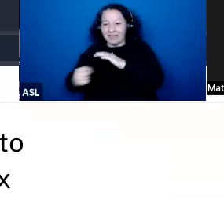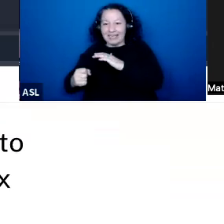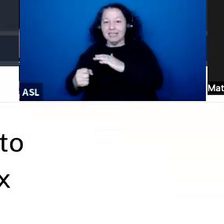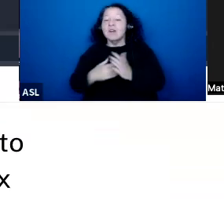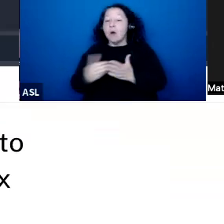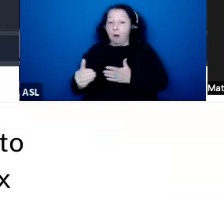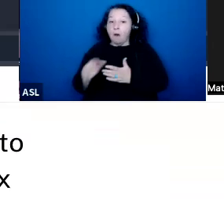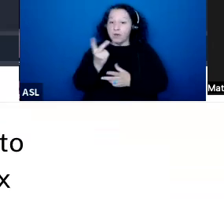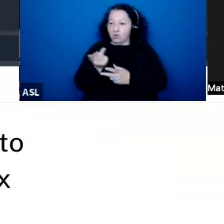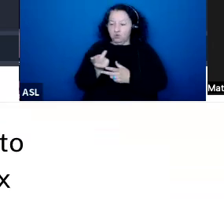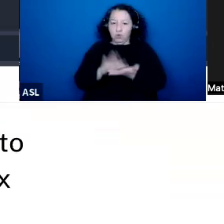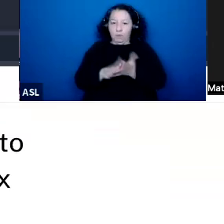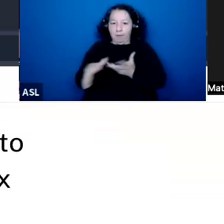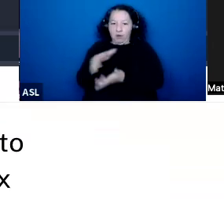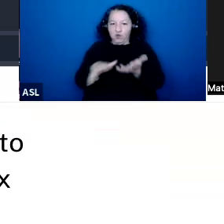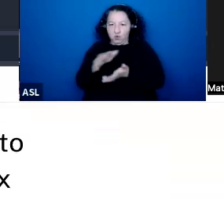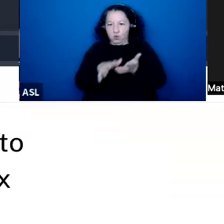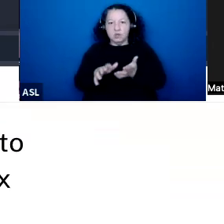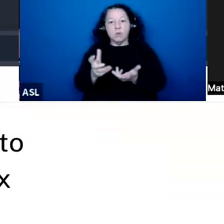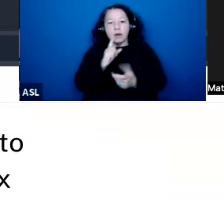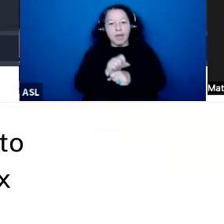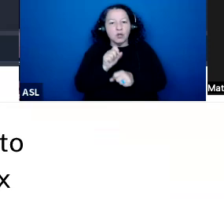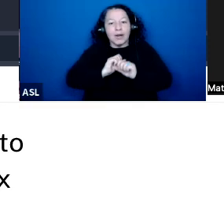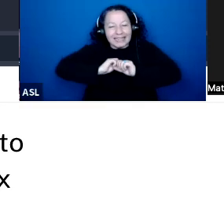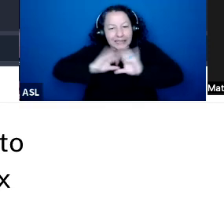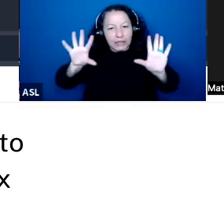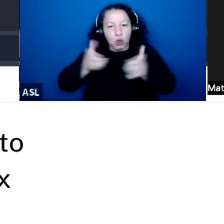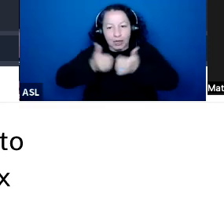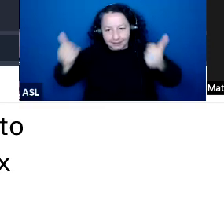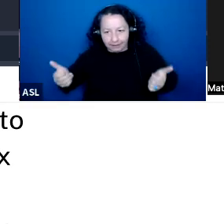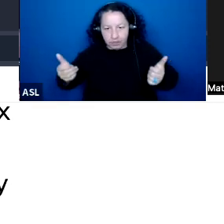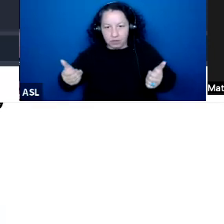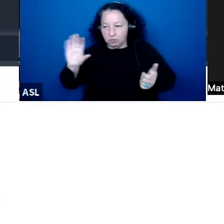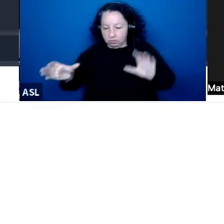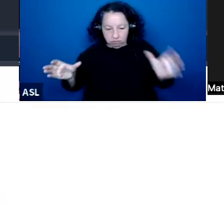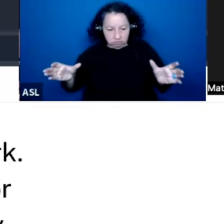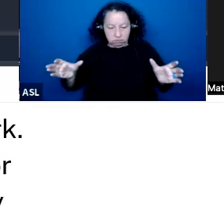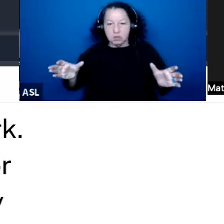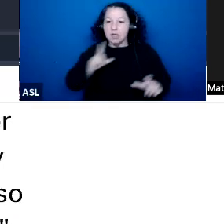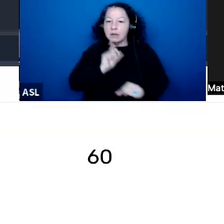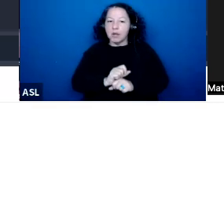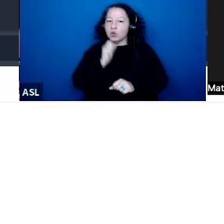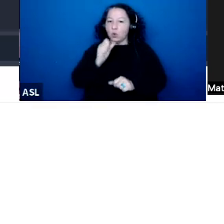trafficking. And oftentimes those two things get conflated, and we want to really tease that out and make sure that we're not doing that.